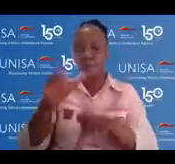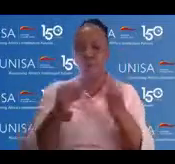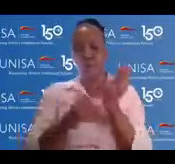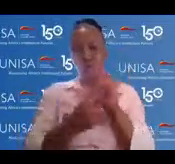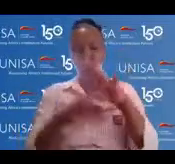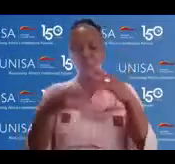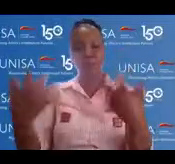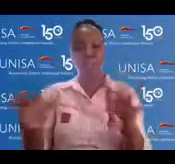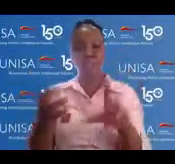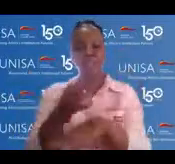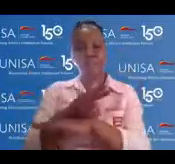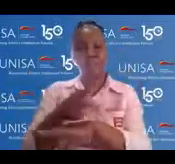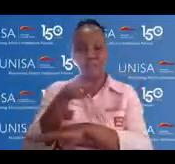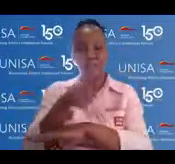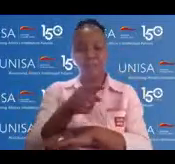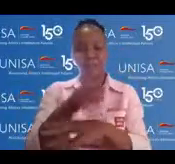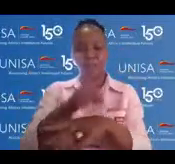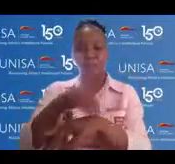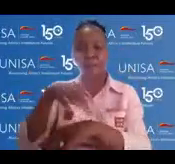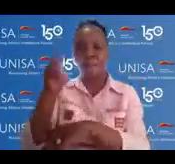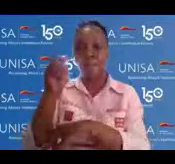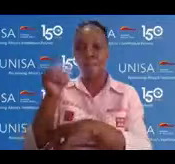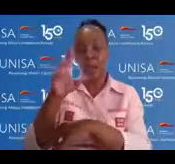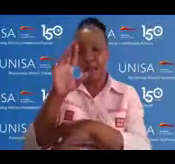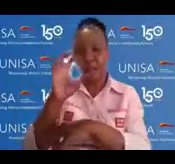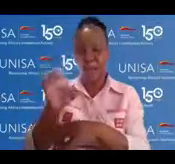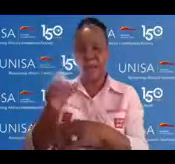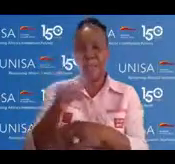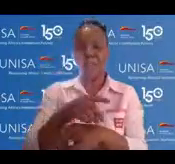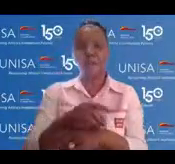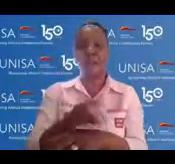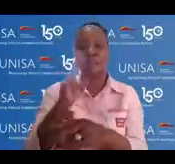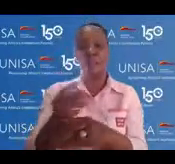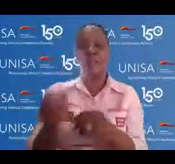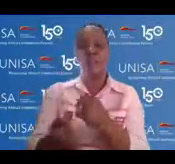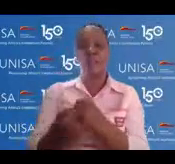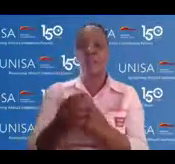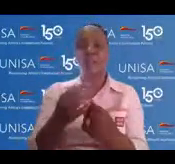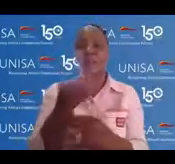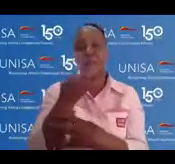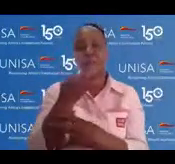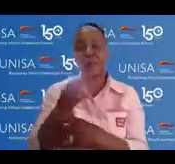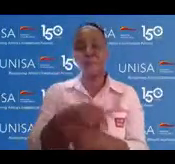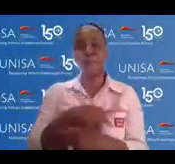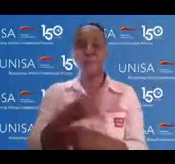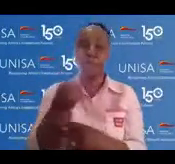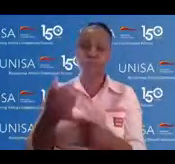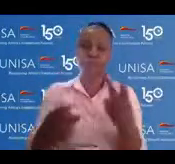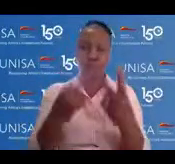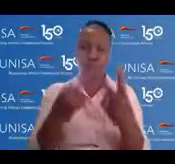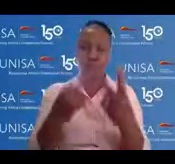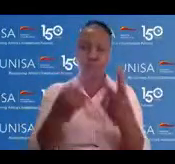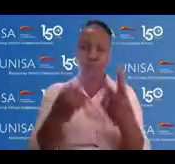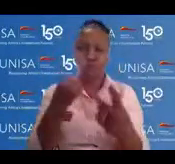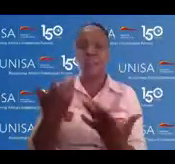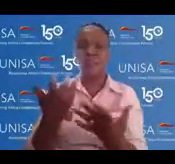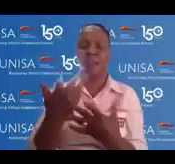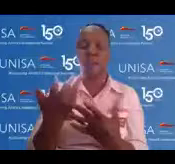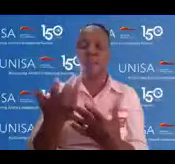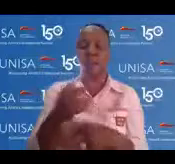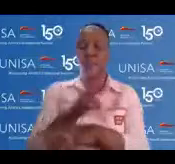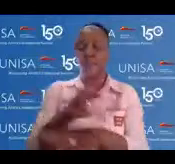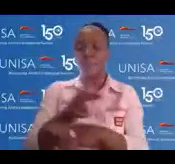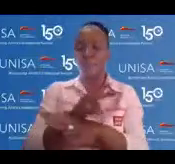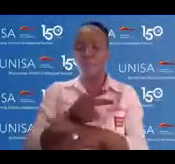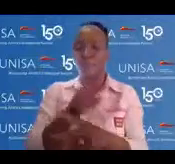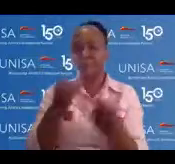Marais, and she actually runs through the video with you as well. So if you prefer to go the video route, testing out your device while you're looking at it on the laptop or whatever it may